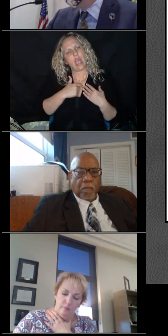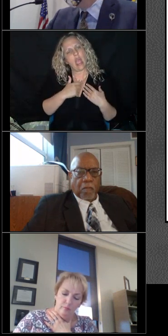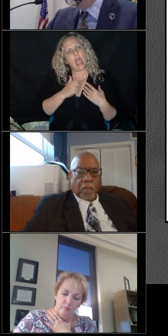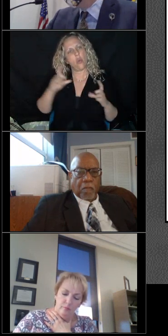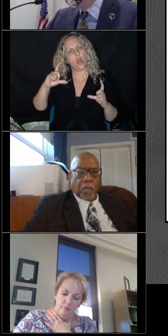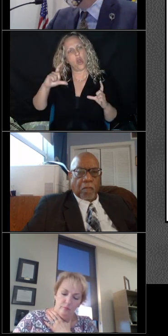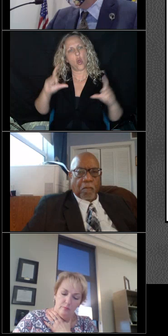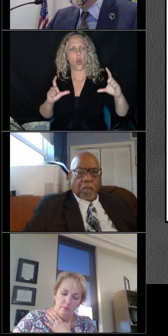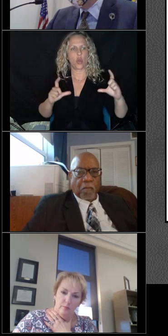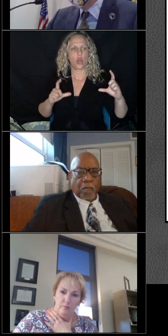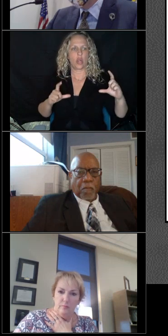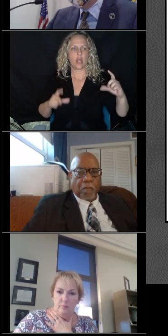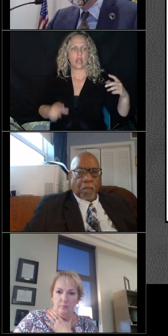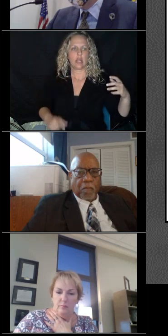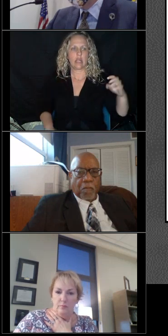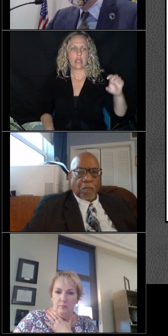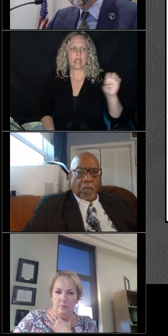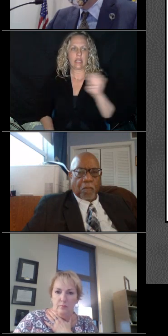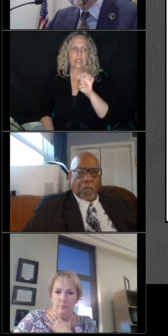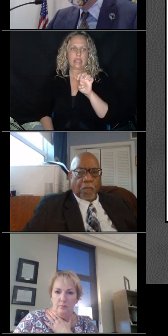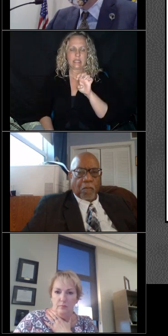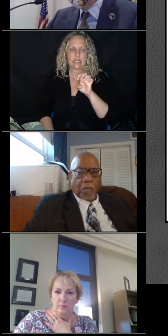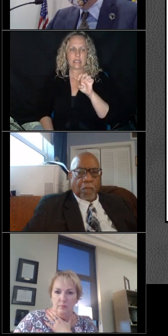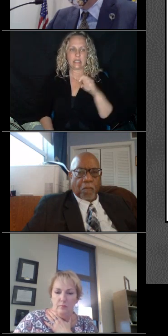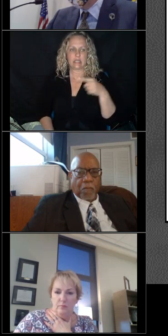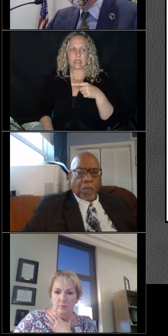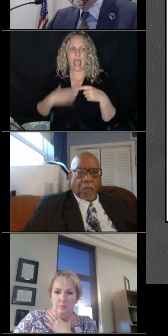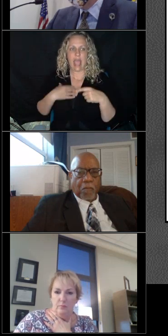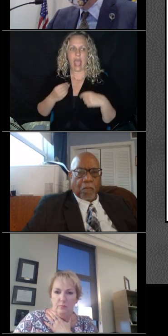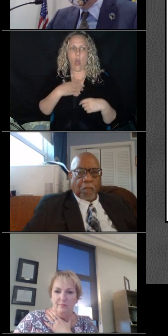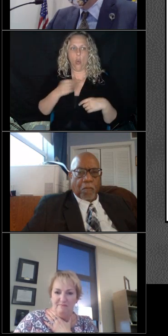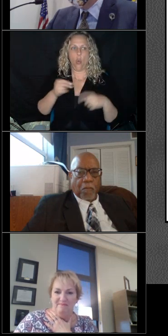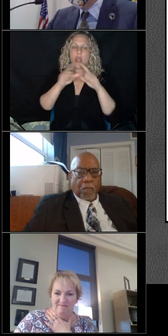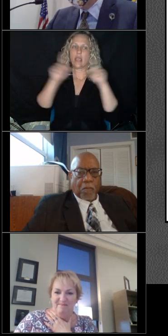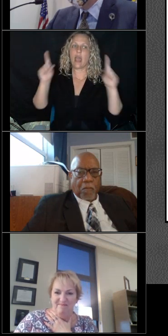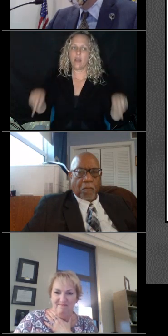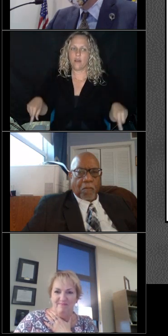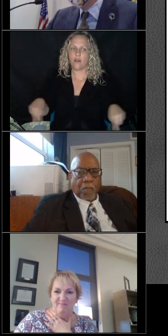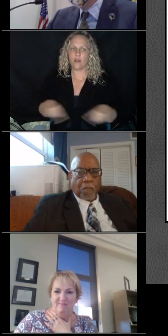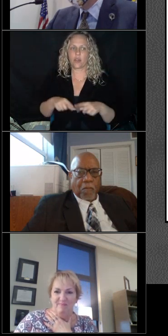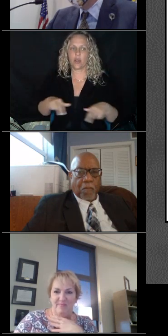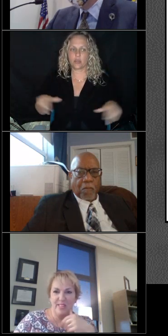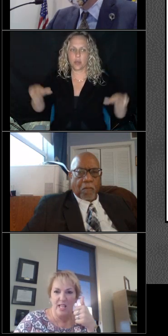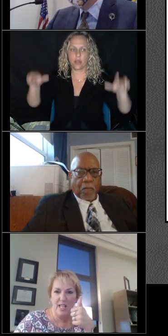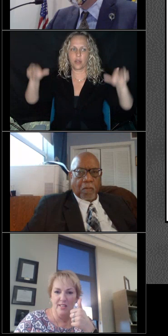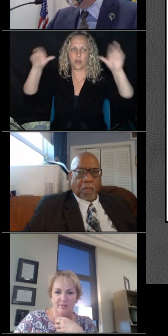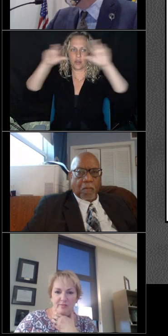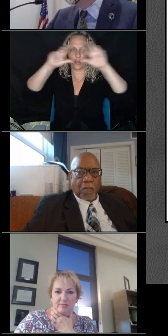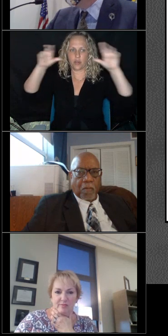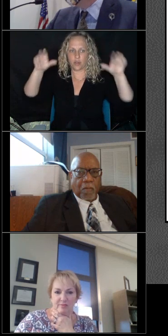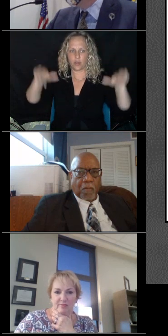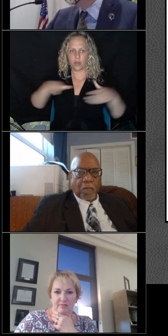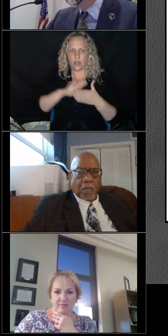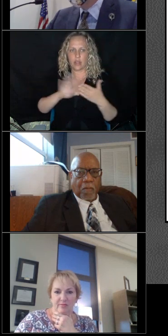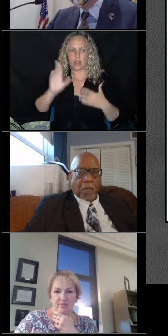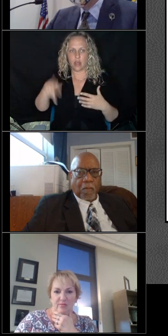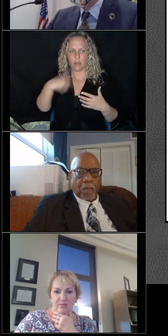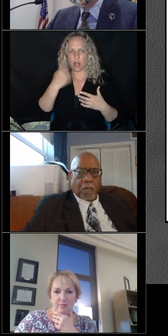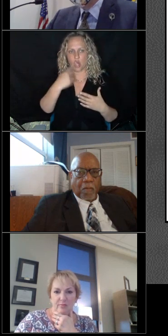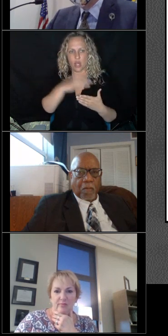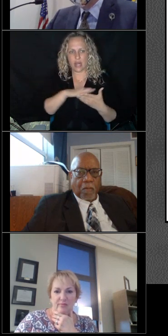with the arrow facing east, and I would add white borders to the outside. I think that would clean it up and make it just look